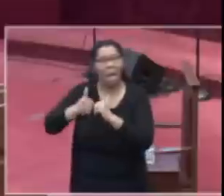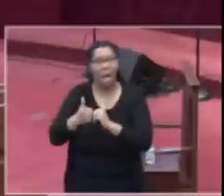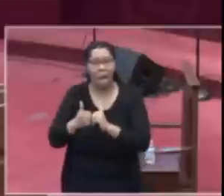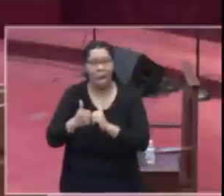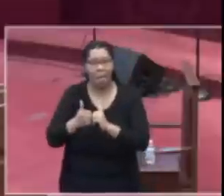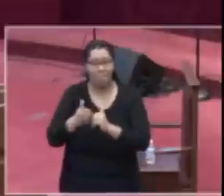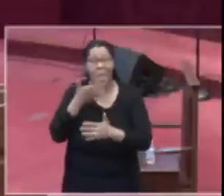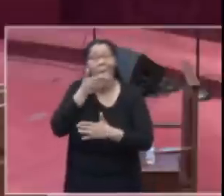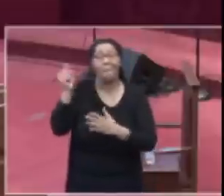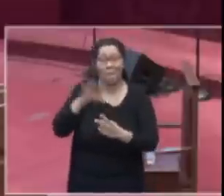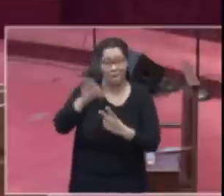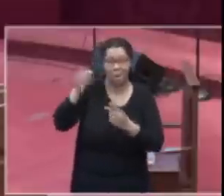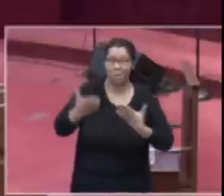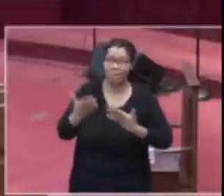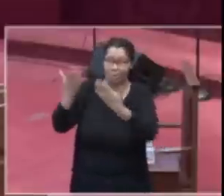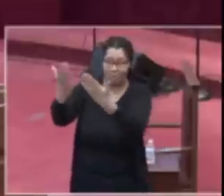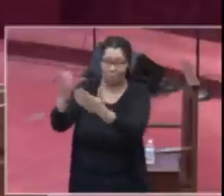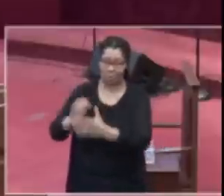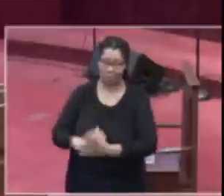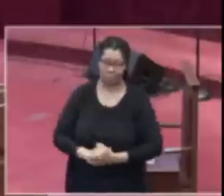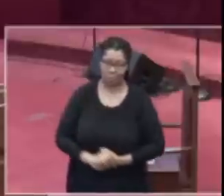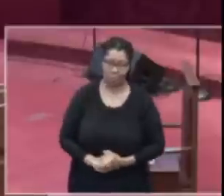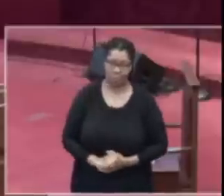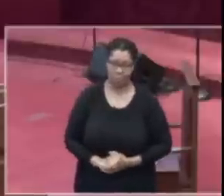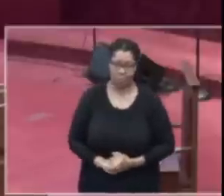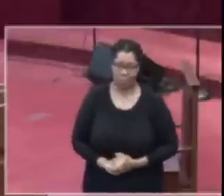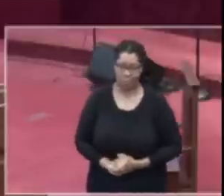by giving him better choices.